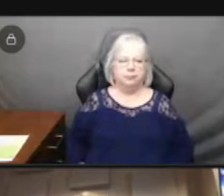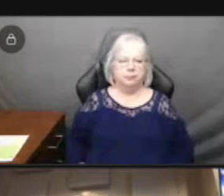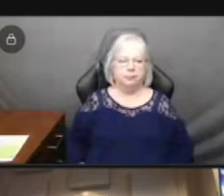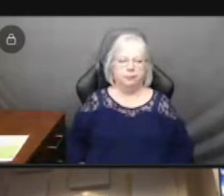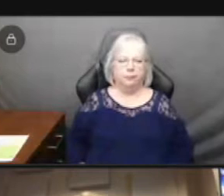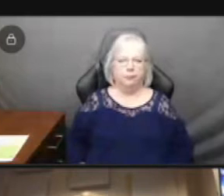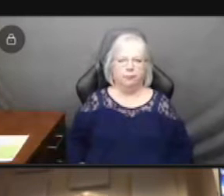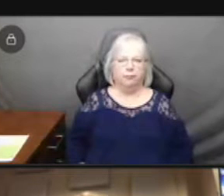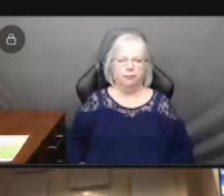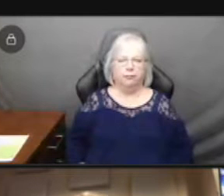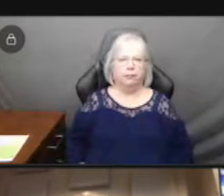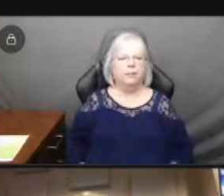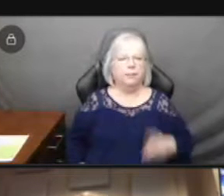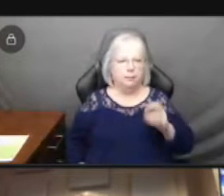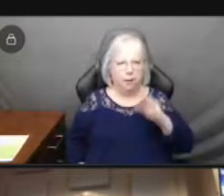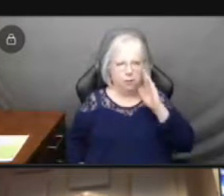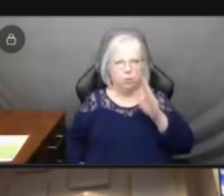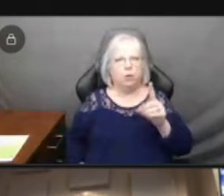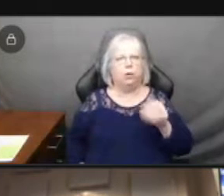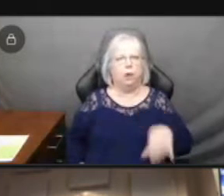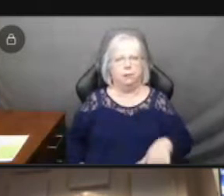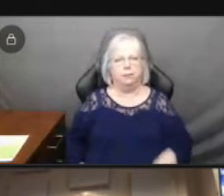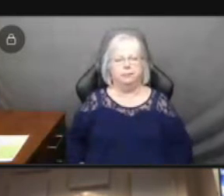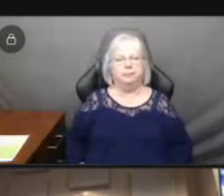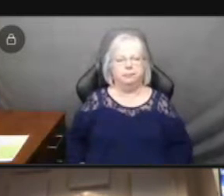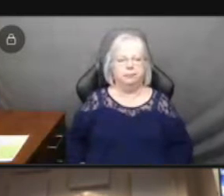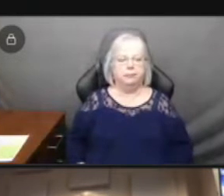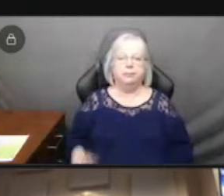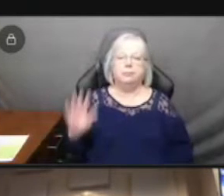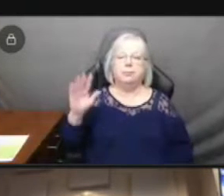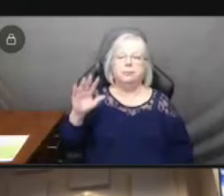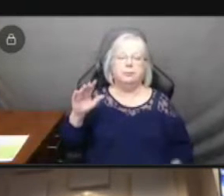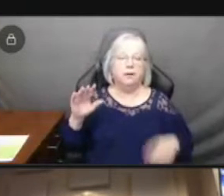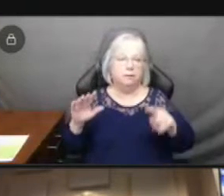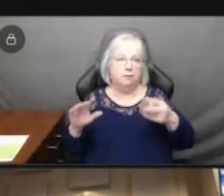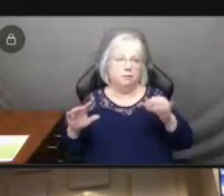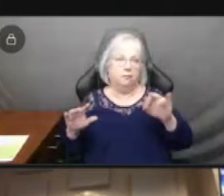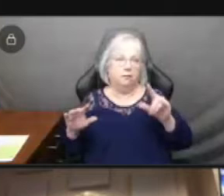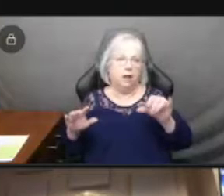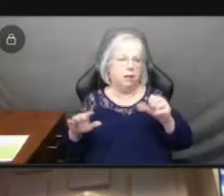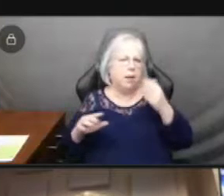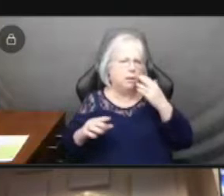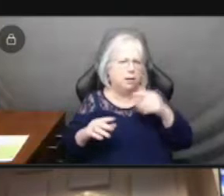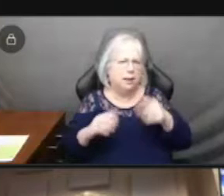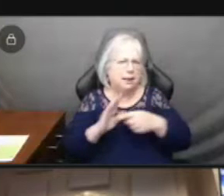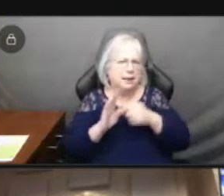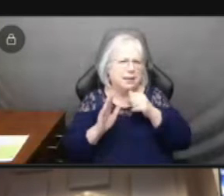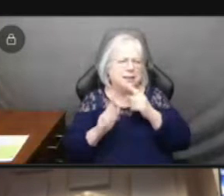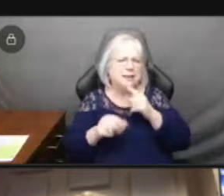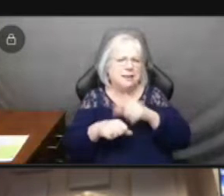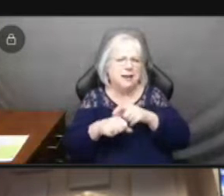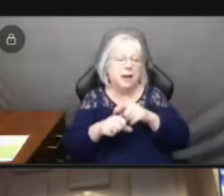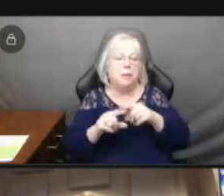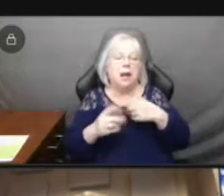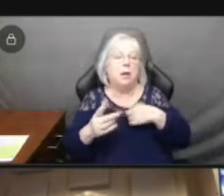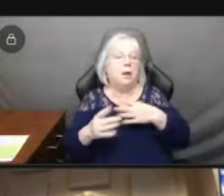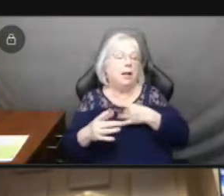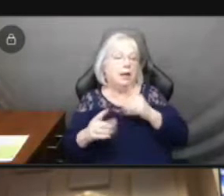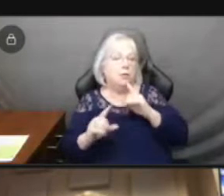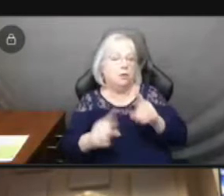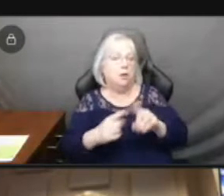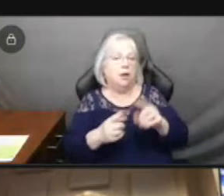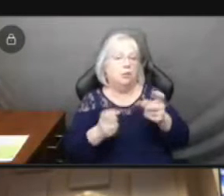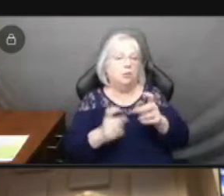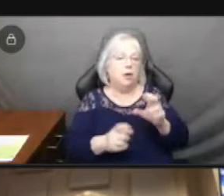Item 4 will be held separately. Mayor, I don't know if this is the time. I know you said there's a few things, but I'd like to respond to Director Adcock at